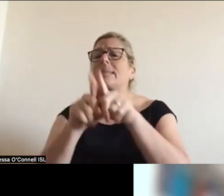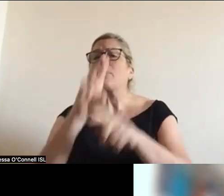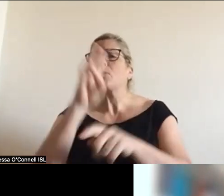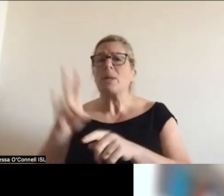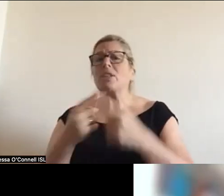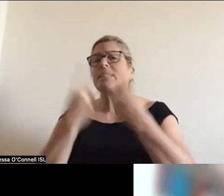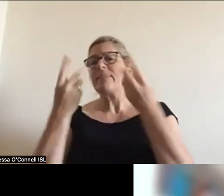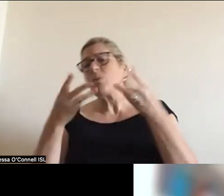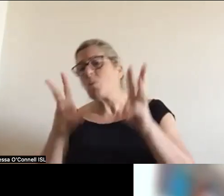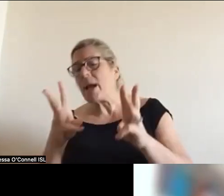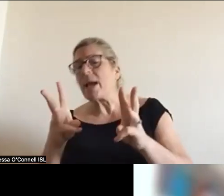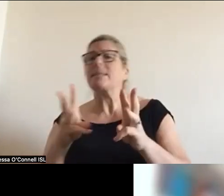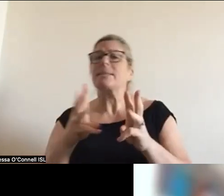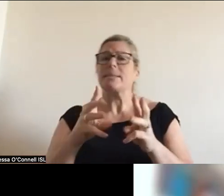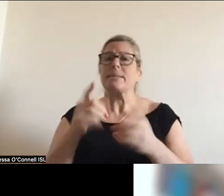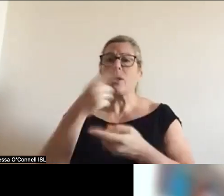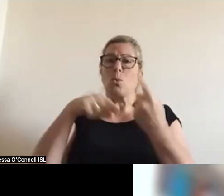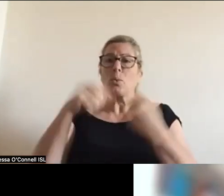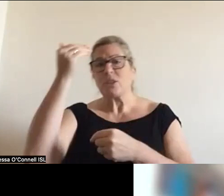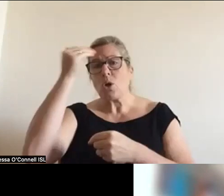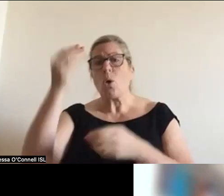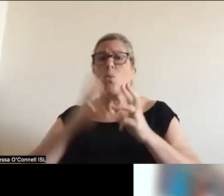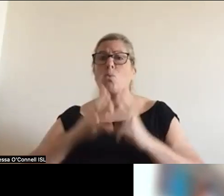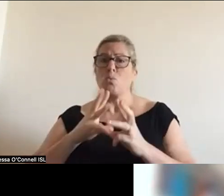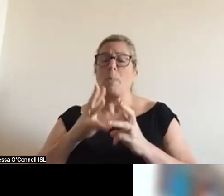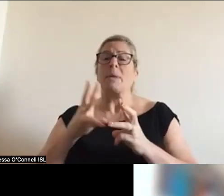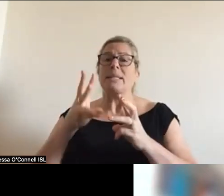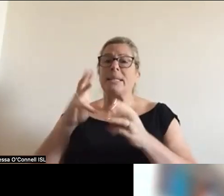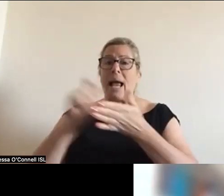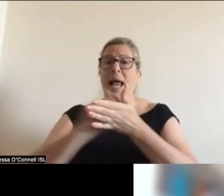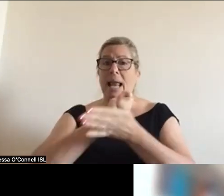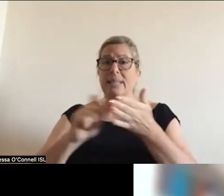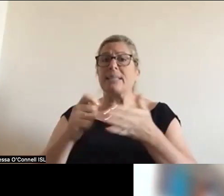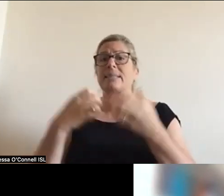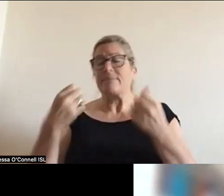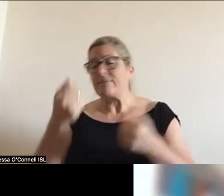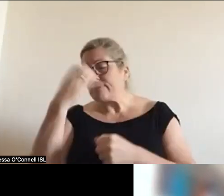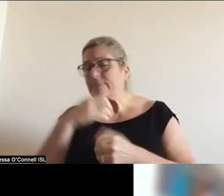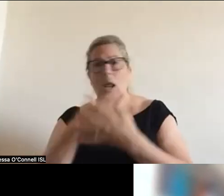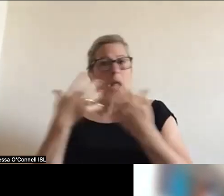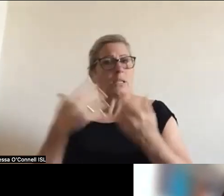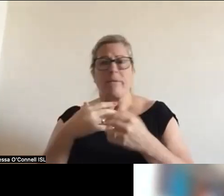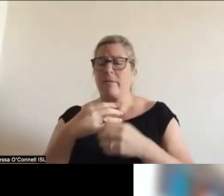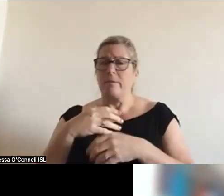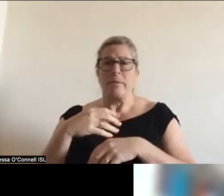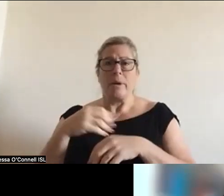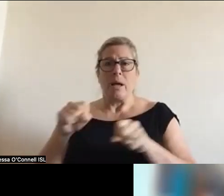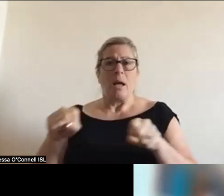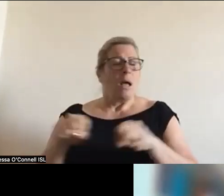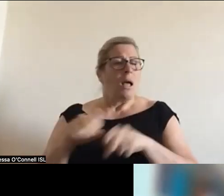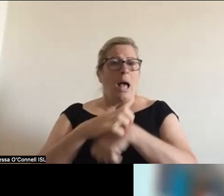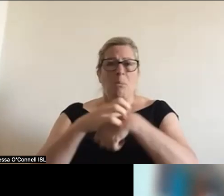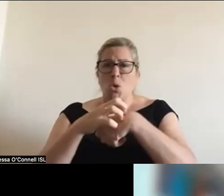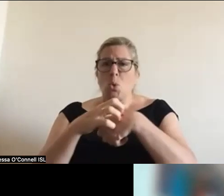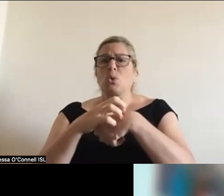different ways. Basically, like, we know that women elected reps face a lot of abuse, especially online. It's a massive